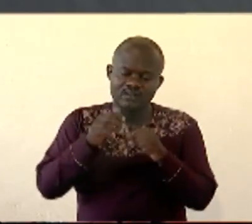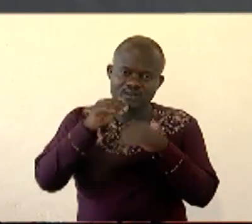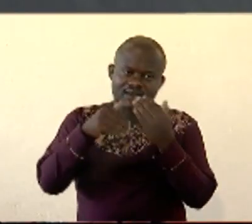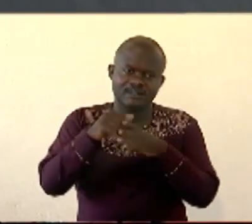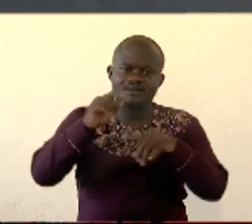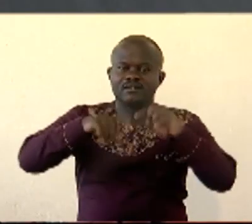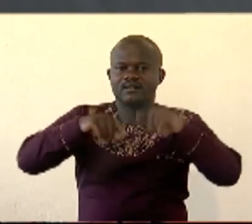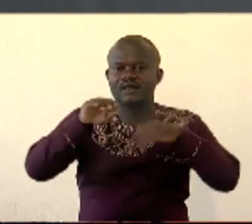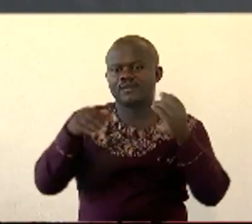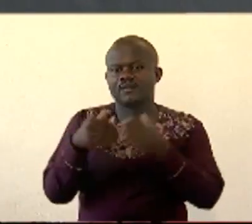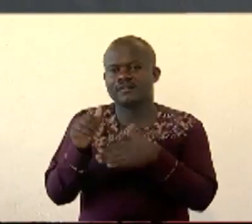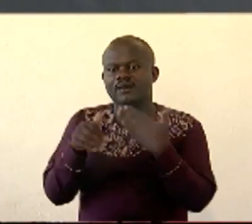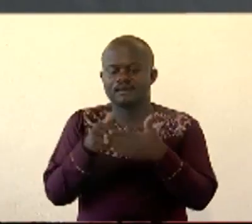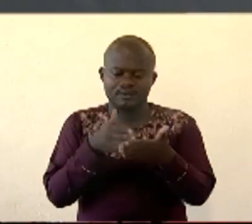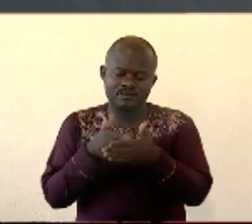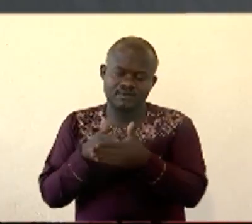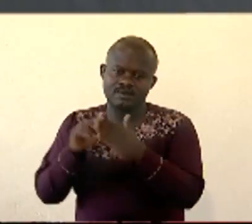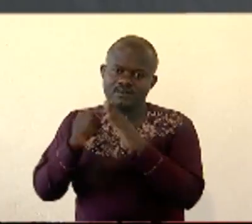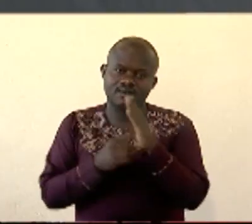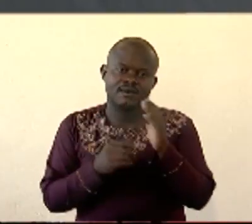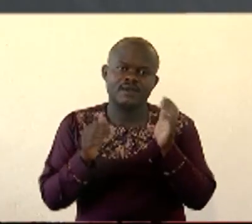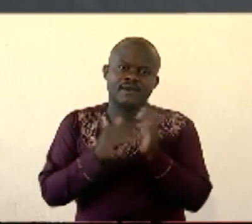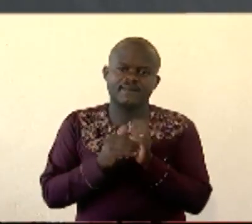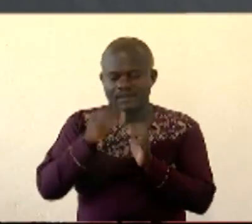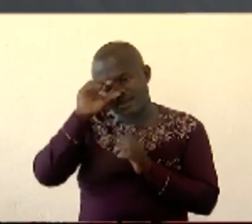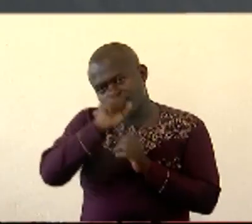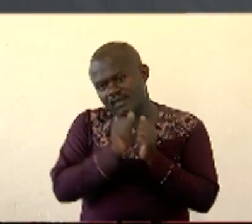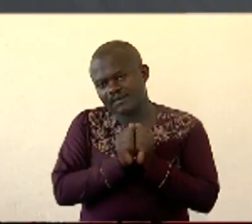or when these limiting factors are absent.